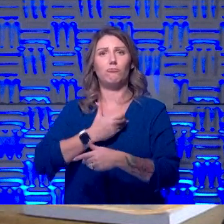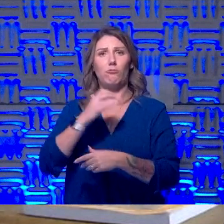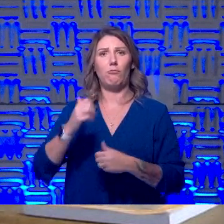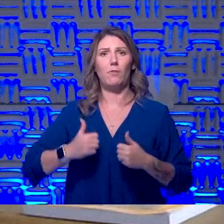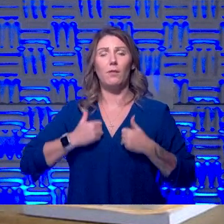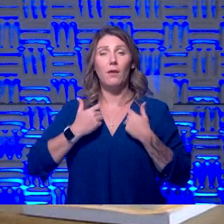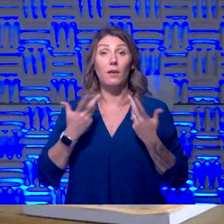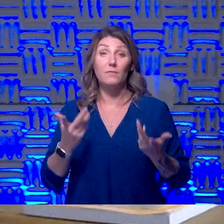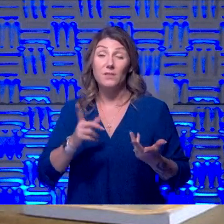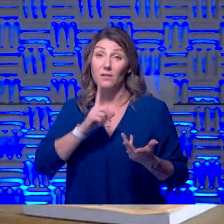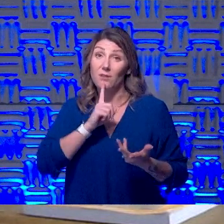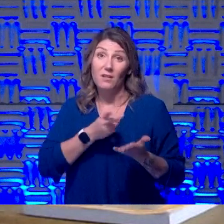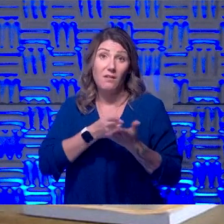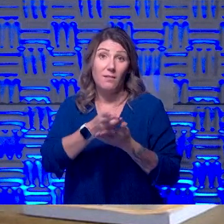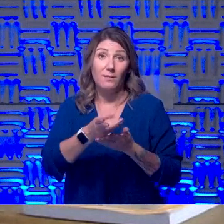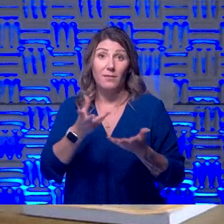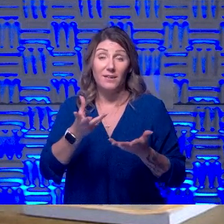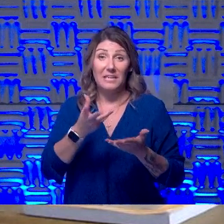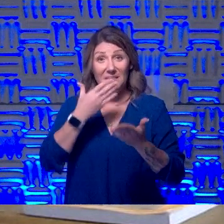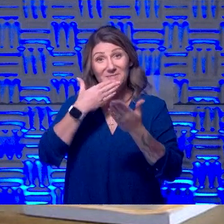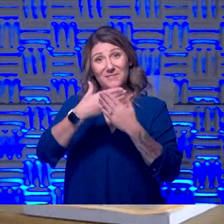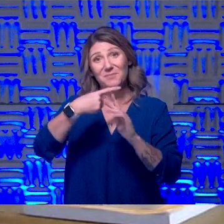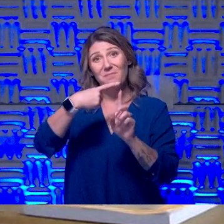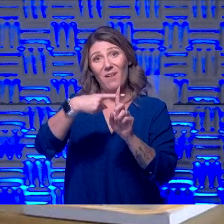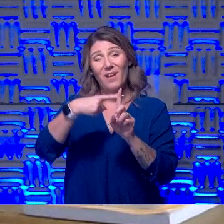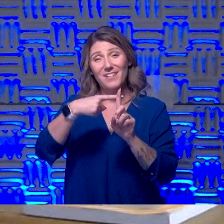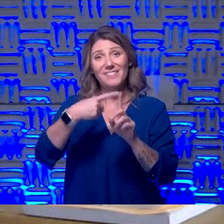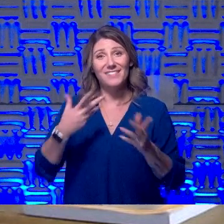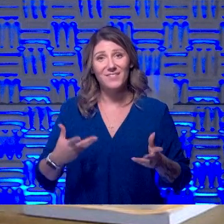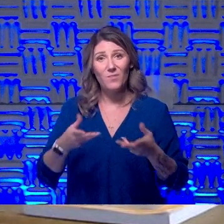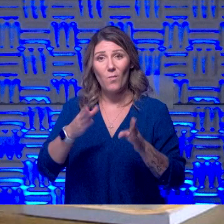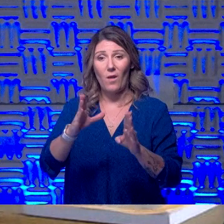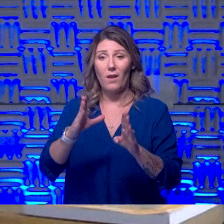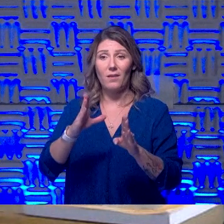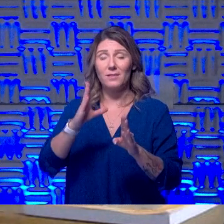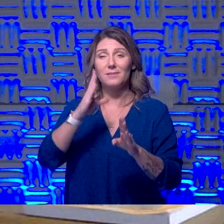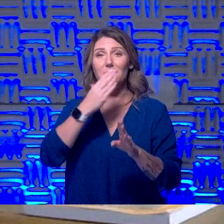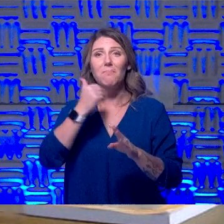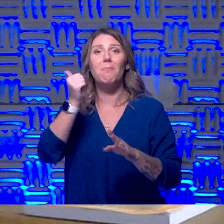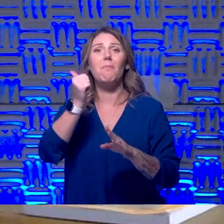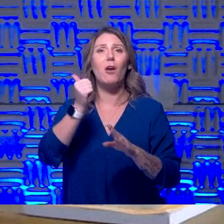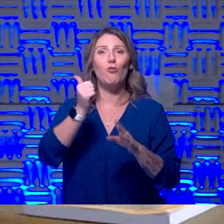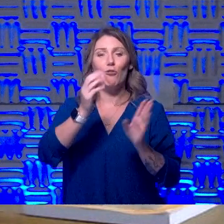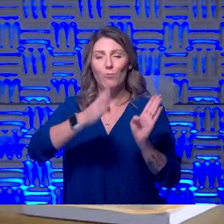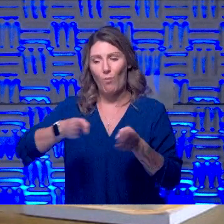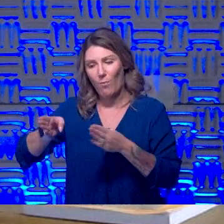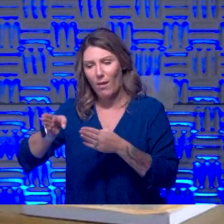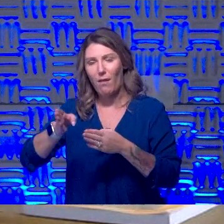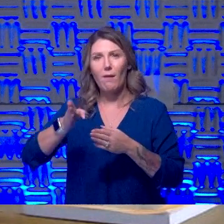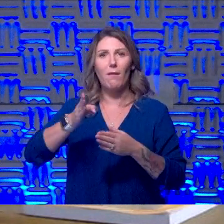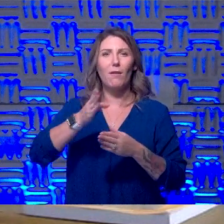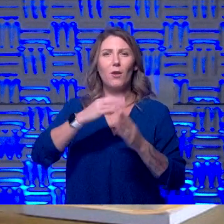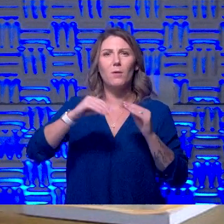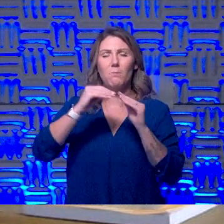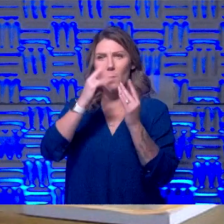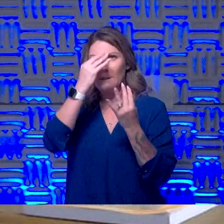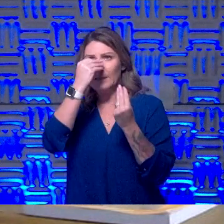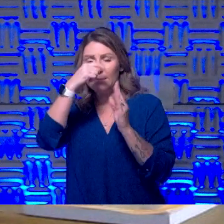and frankly, in some good ways. I think we will be better prepared. I think we will be more